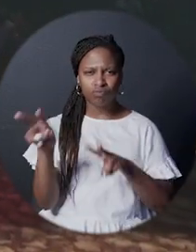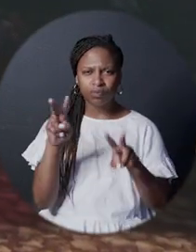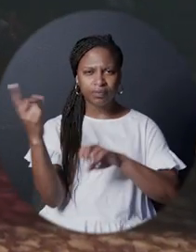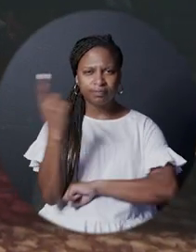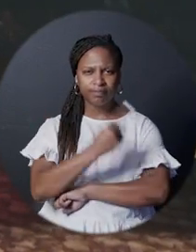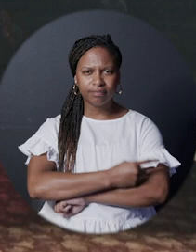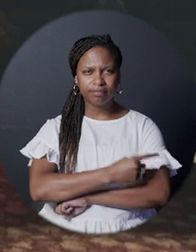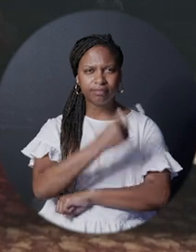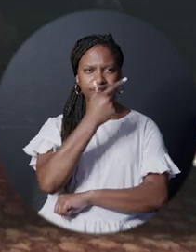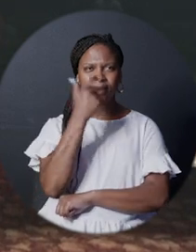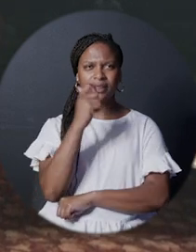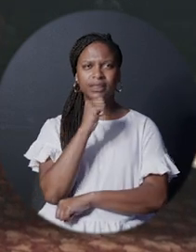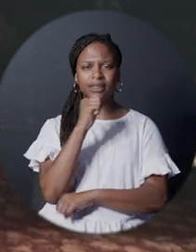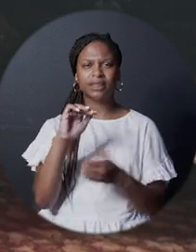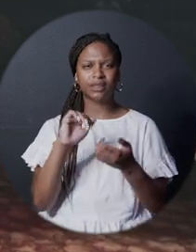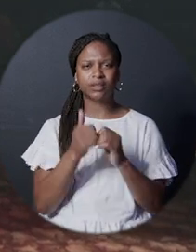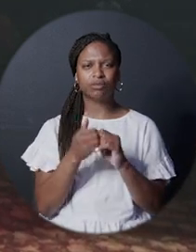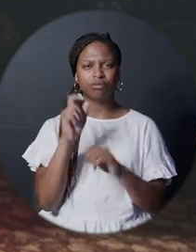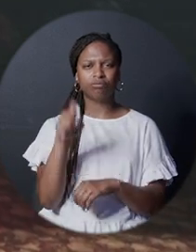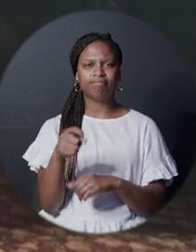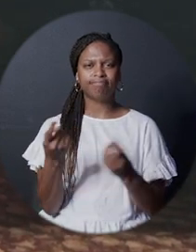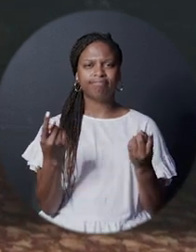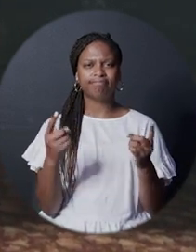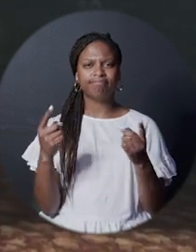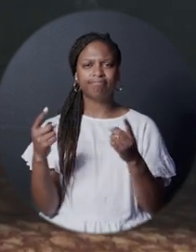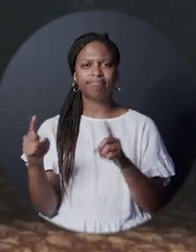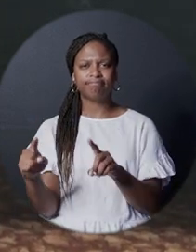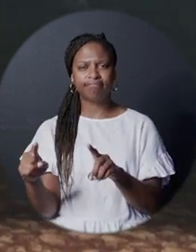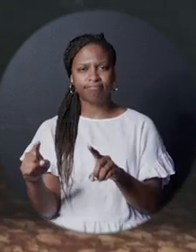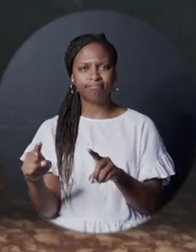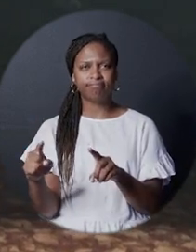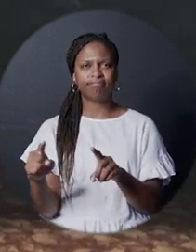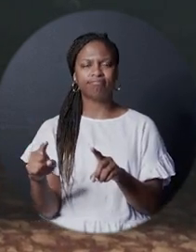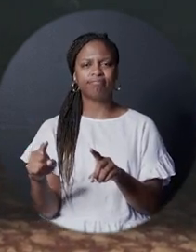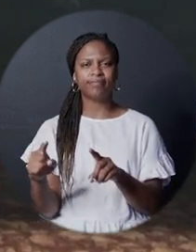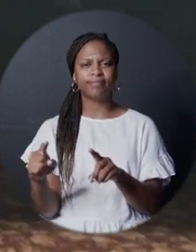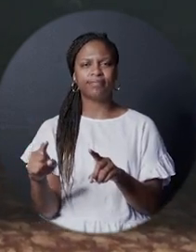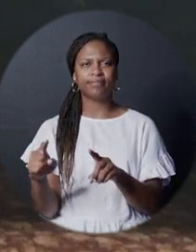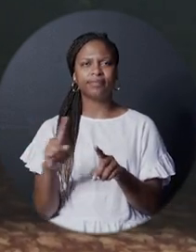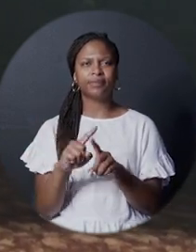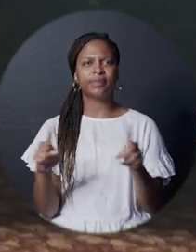You're literally a spectator today, because this ain't how it was supposed to go. So,